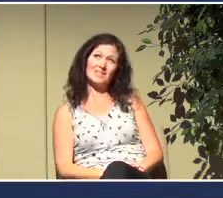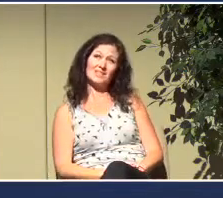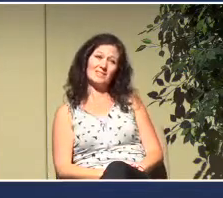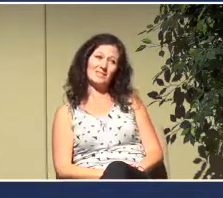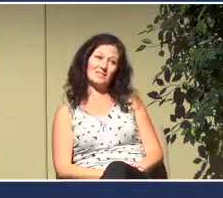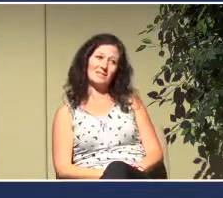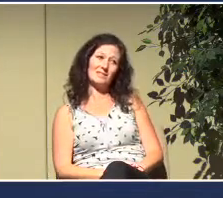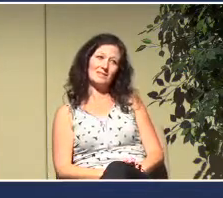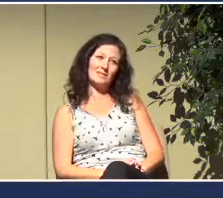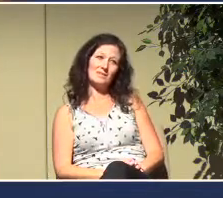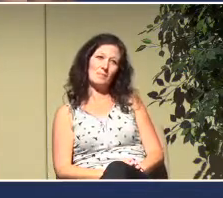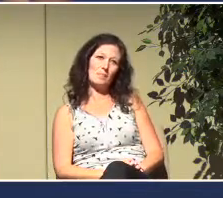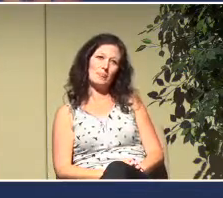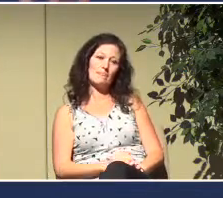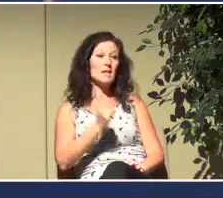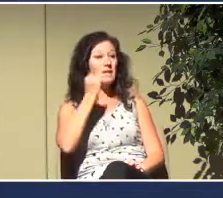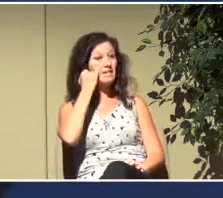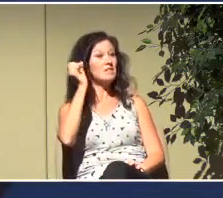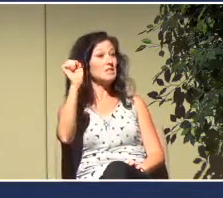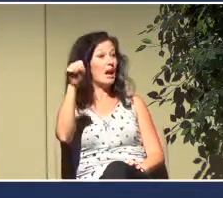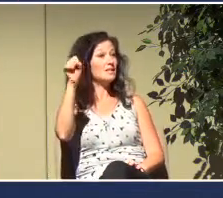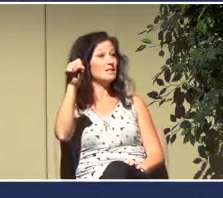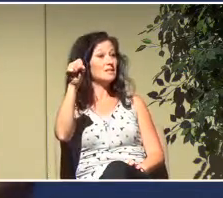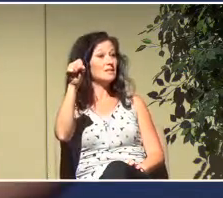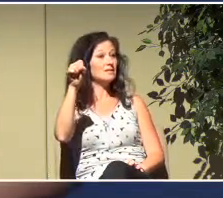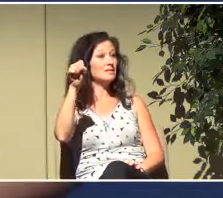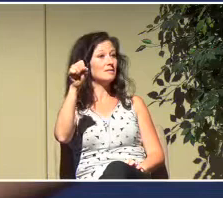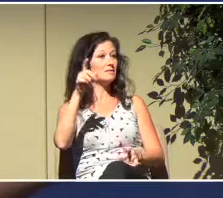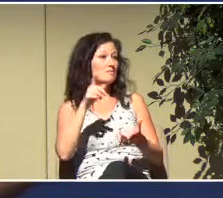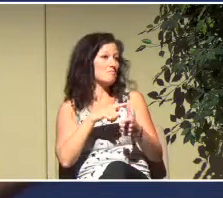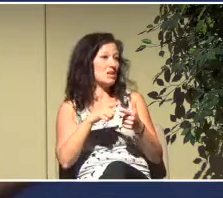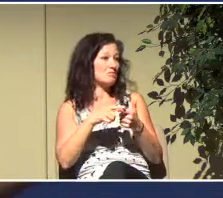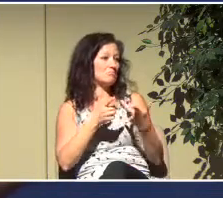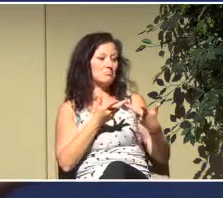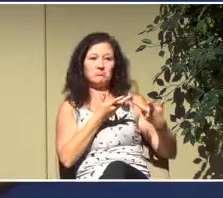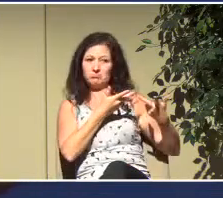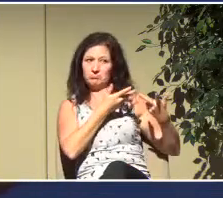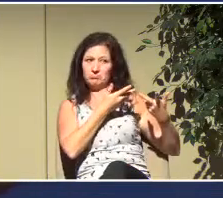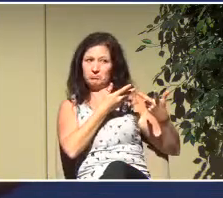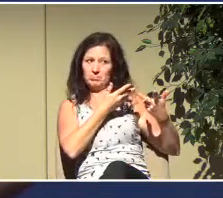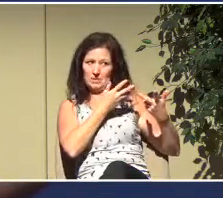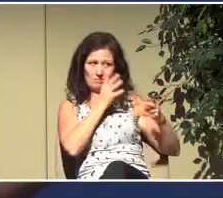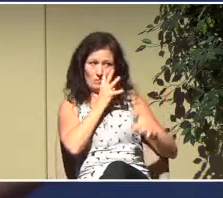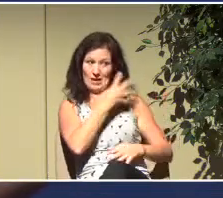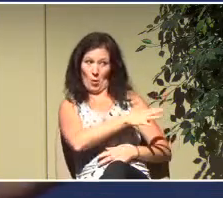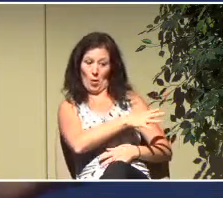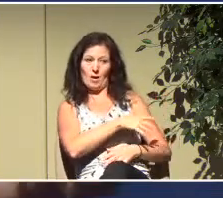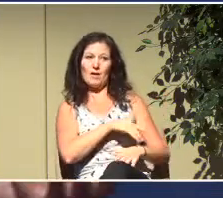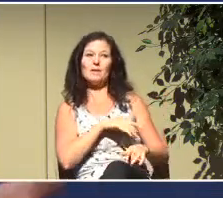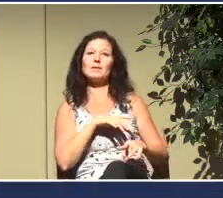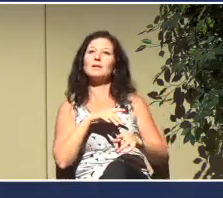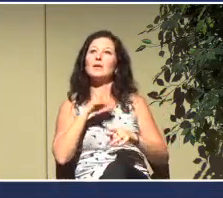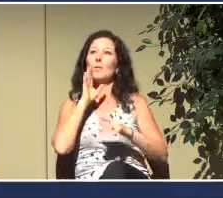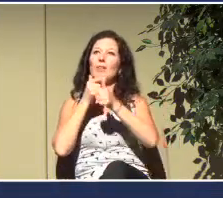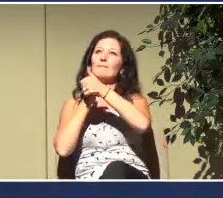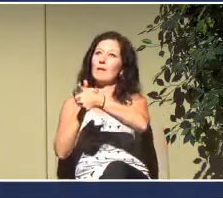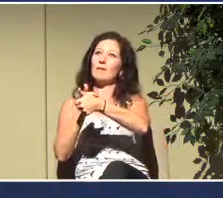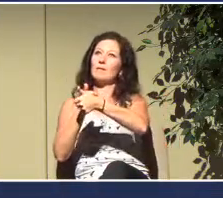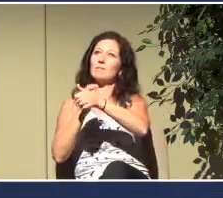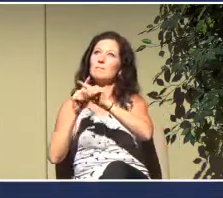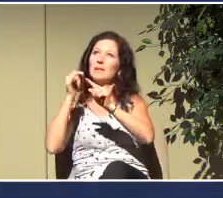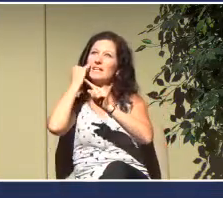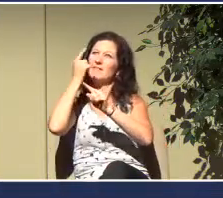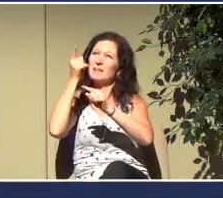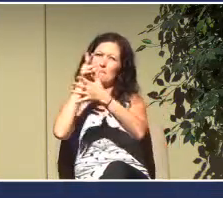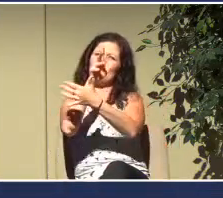heart? If he does, then it's a no-brainer. Yes, I want to do this. If he's malicious, then there's not a chance I want to do